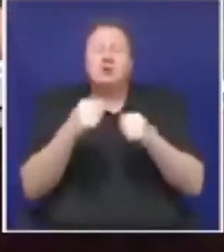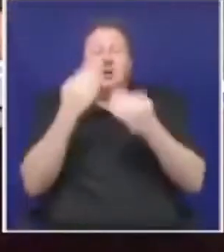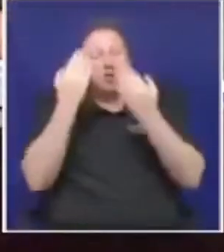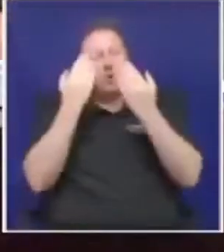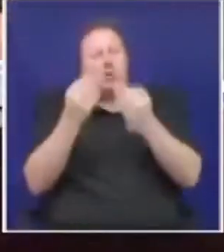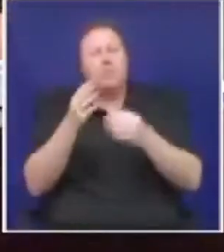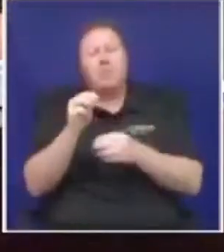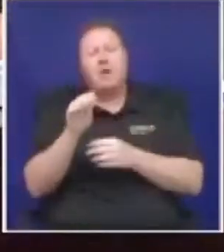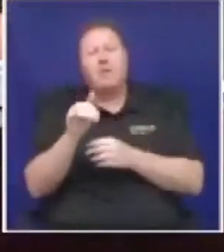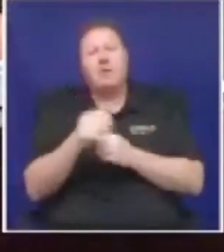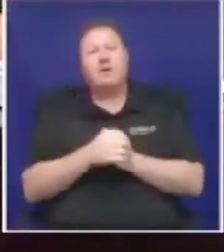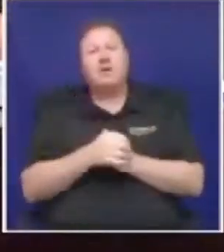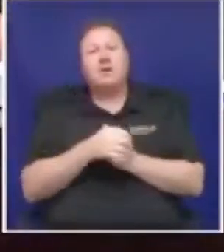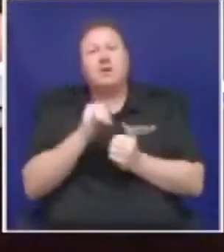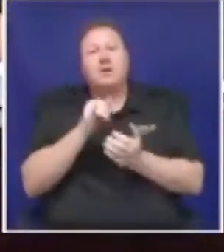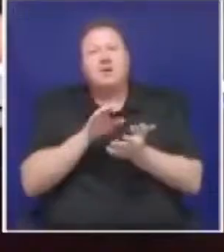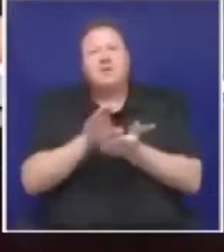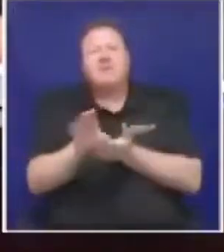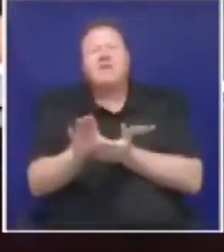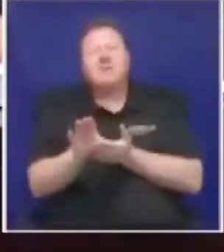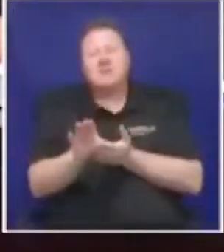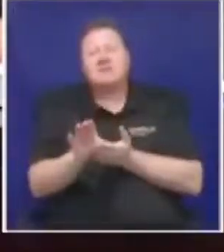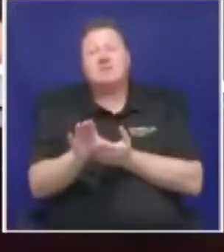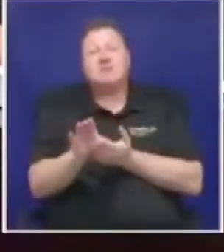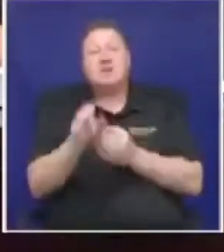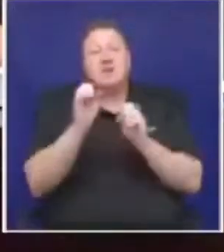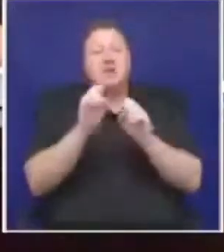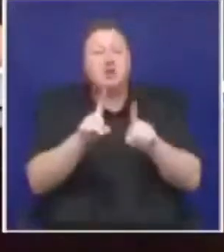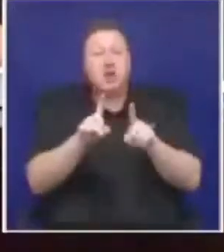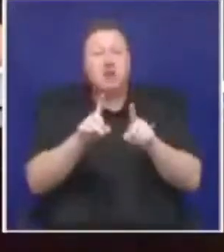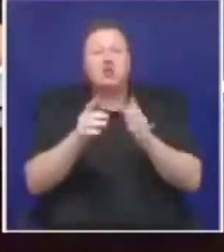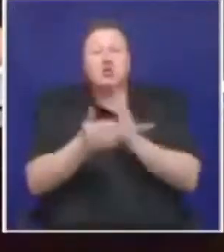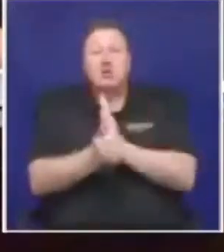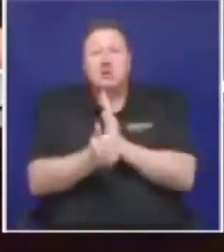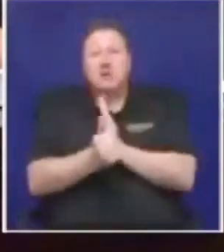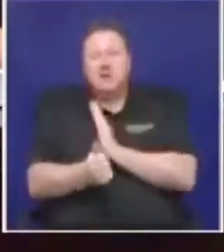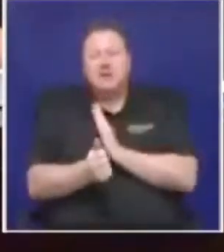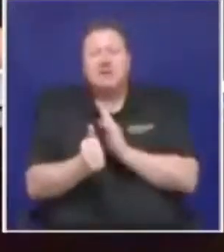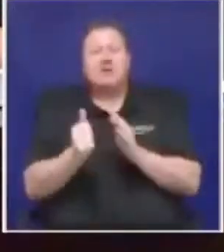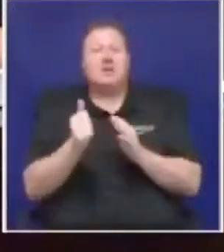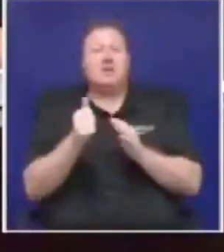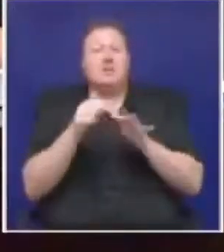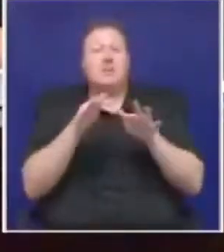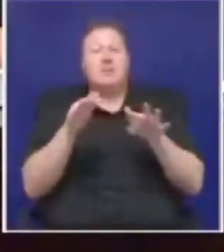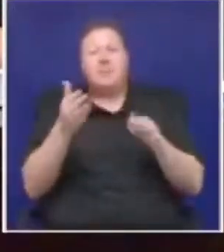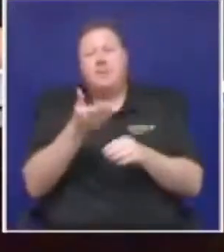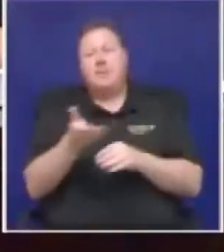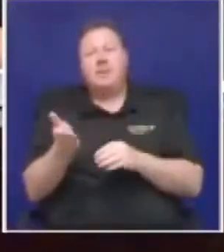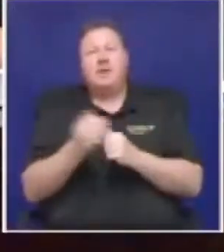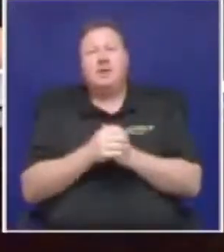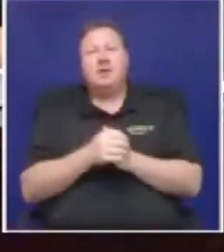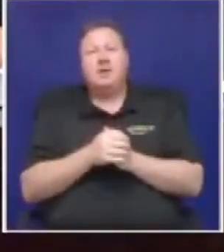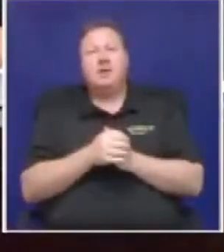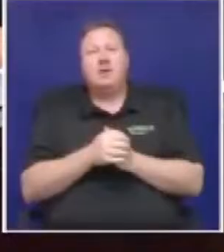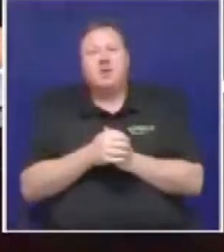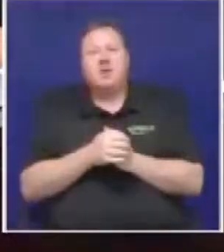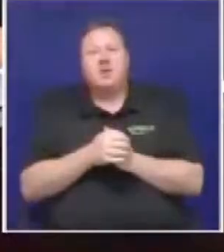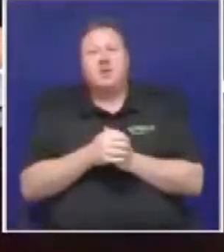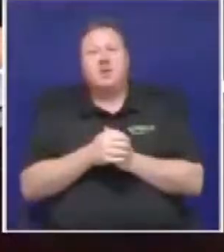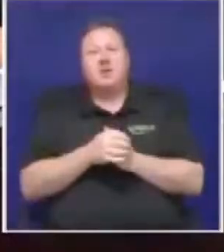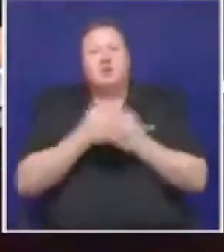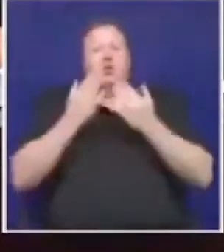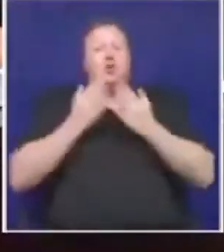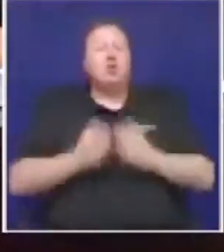should invest a lot in education and skills for our people. That's why we have the Human